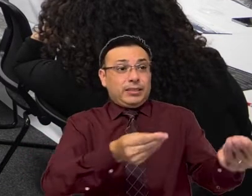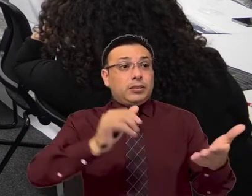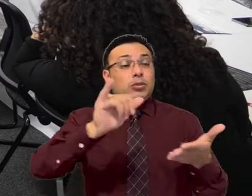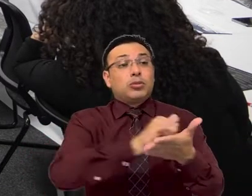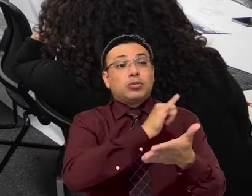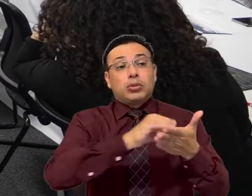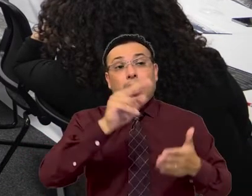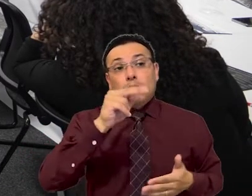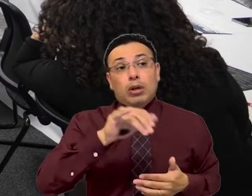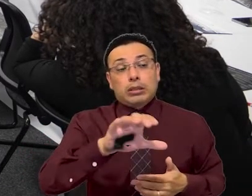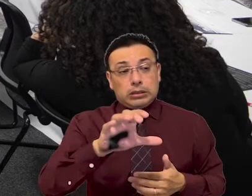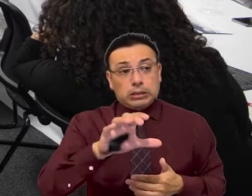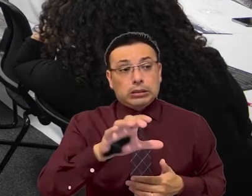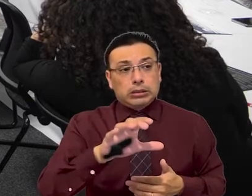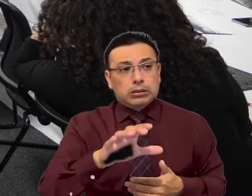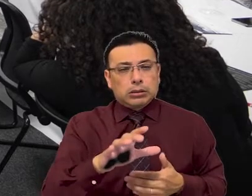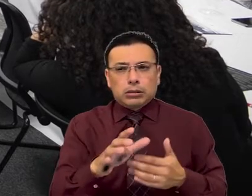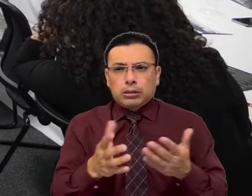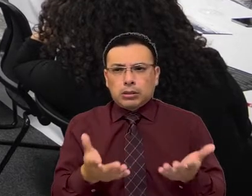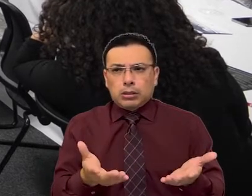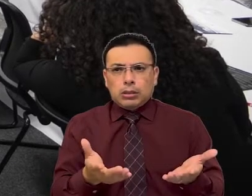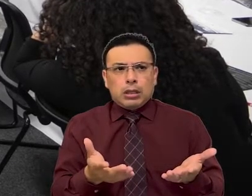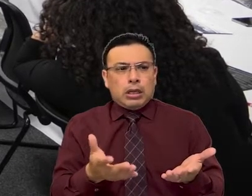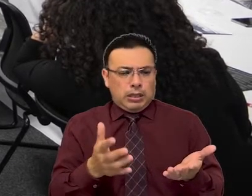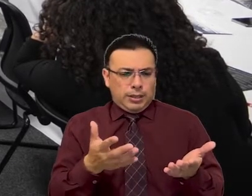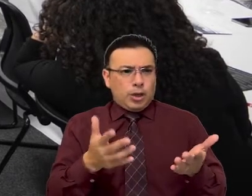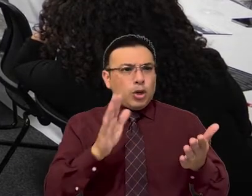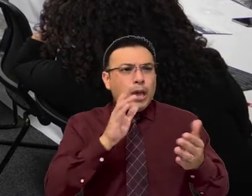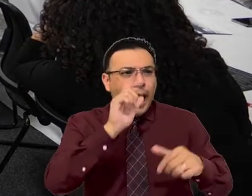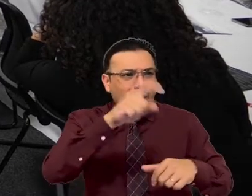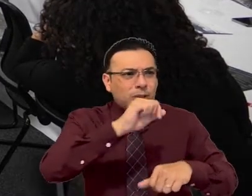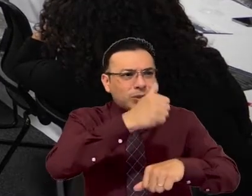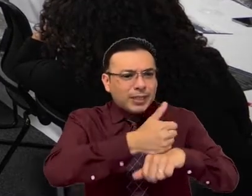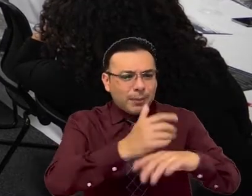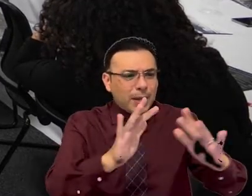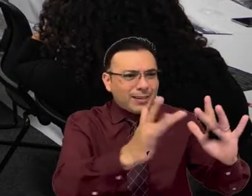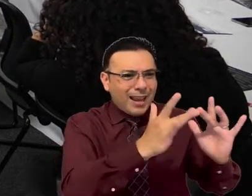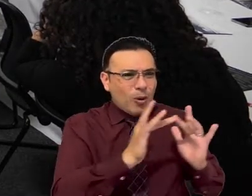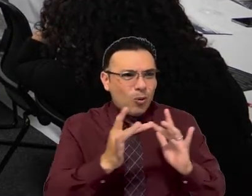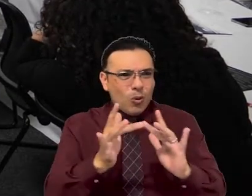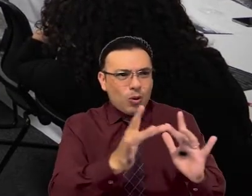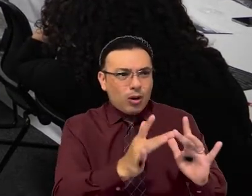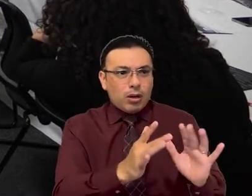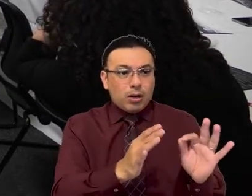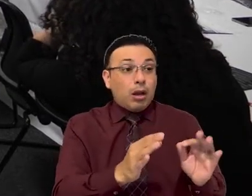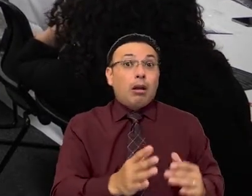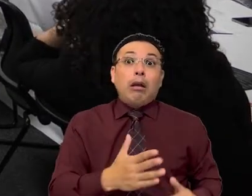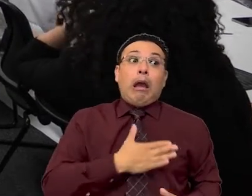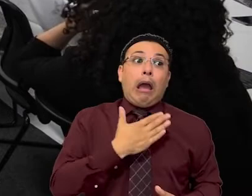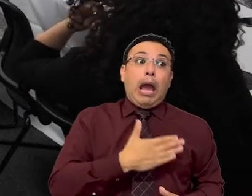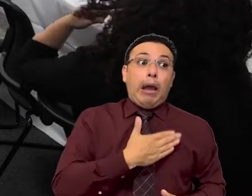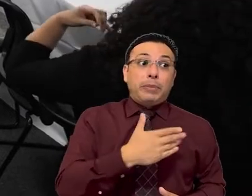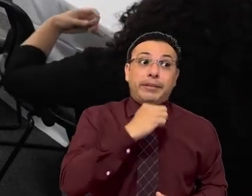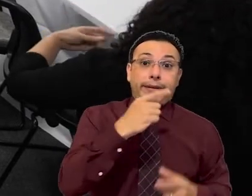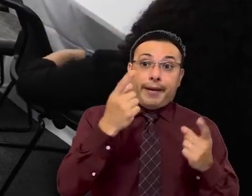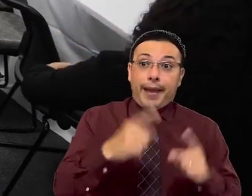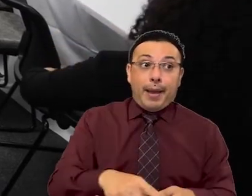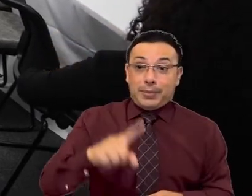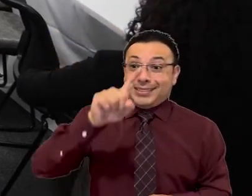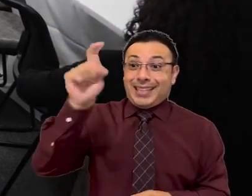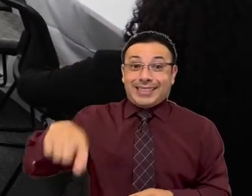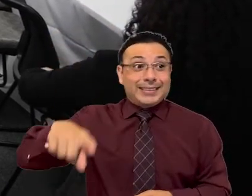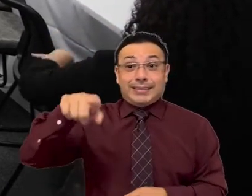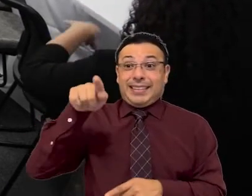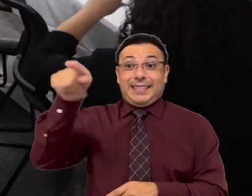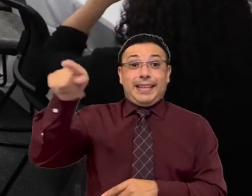what is that network like? And thank God you aren't going into Texas that couldn't handle the volume